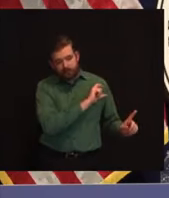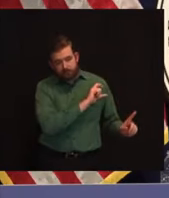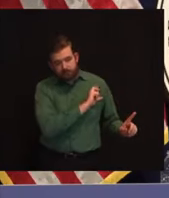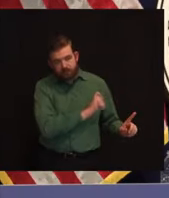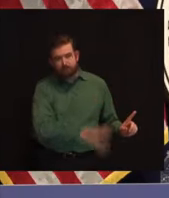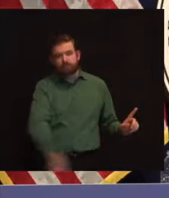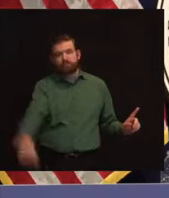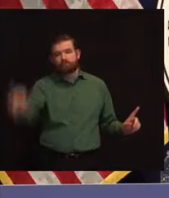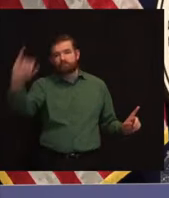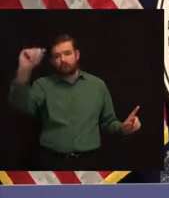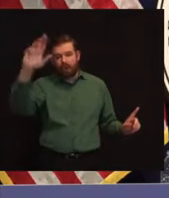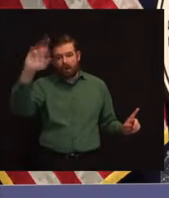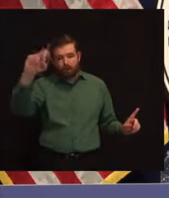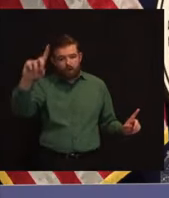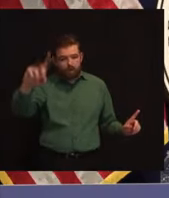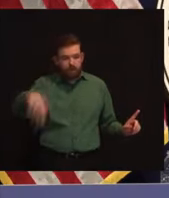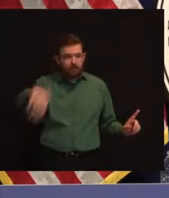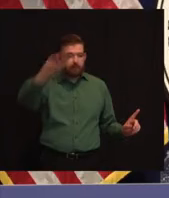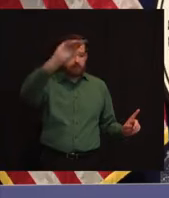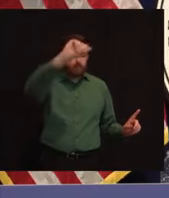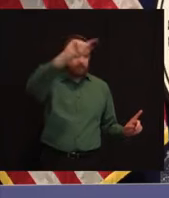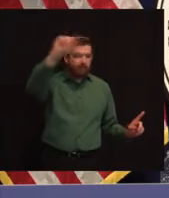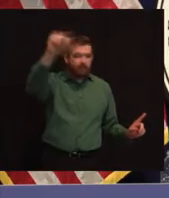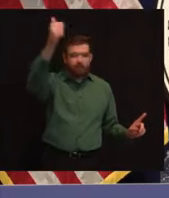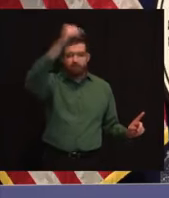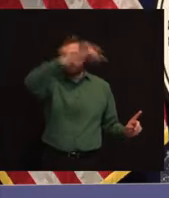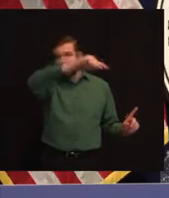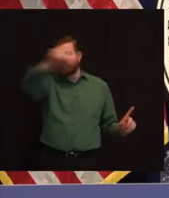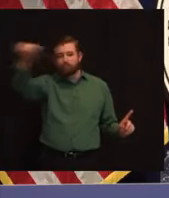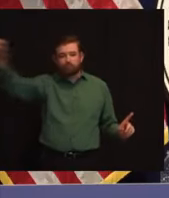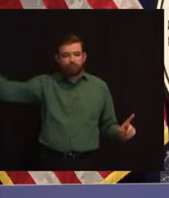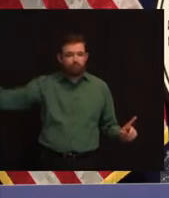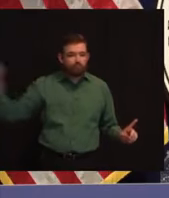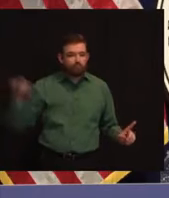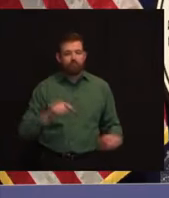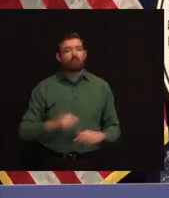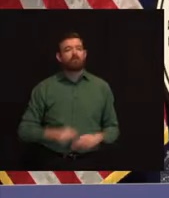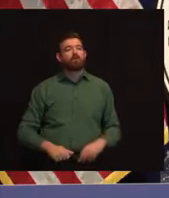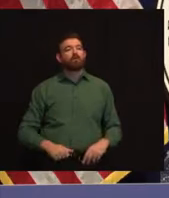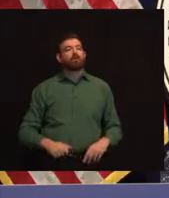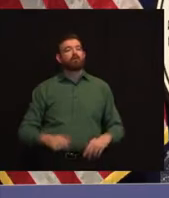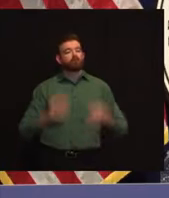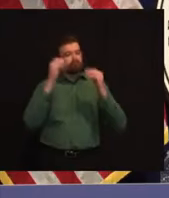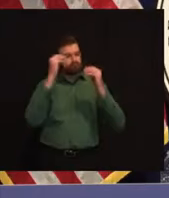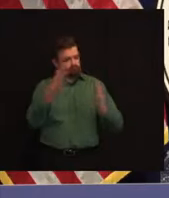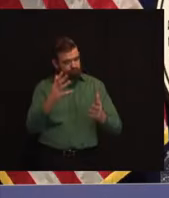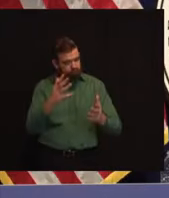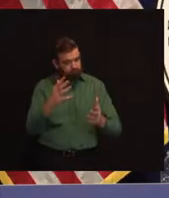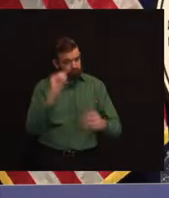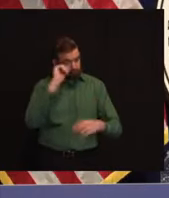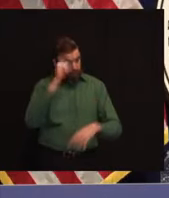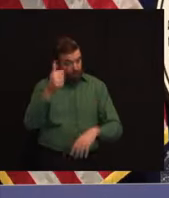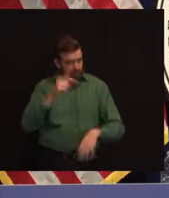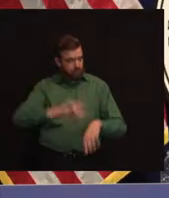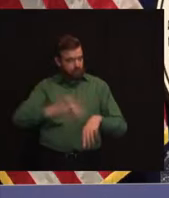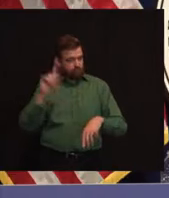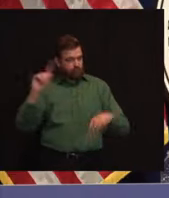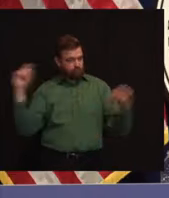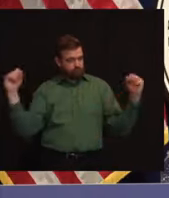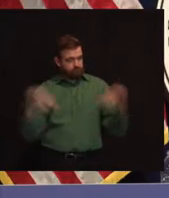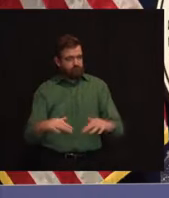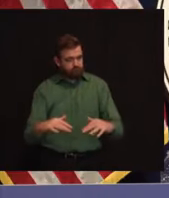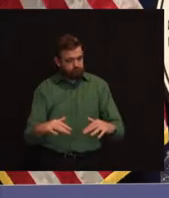others. Two things very simply. We'll be back with you tomorrow at 1 p.m. in this room. And secondly, folks, please